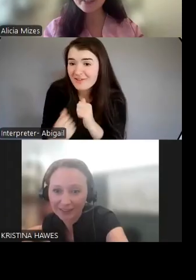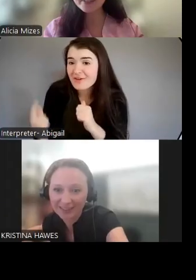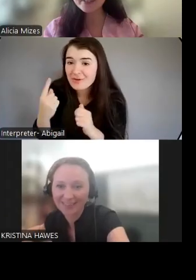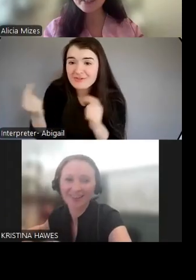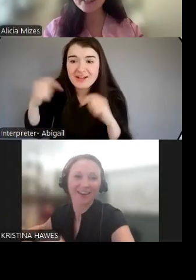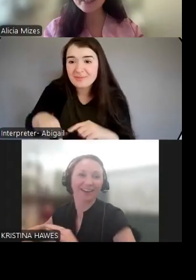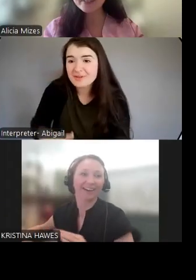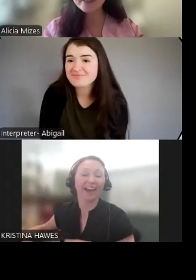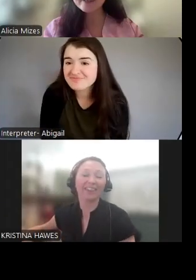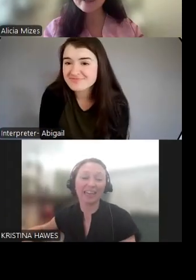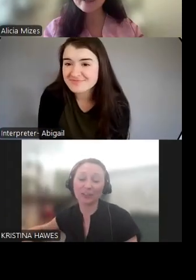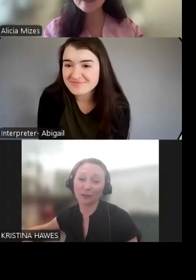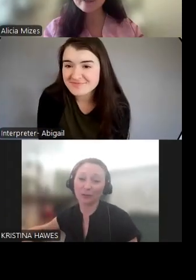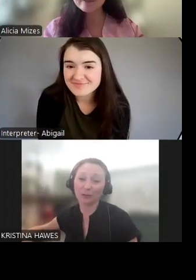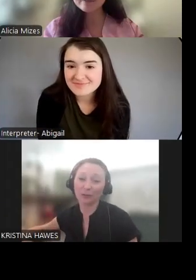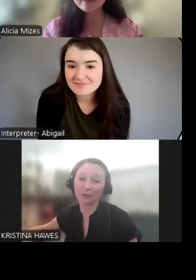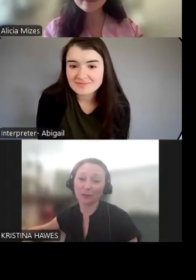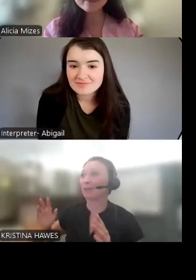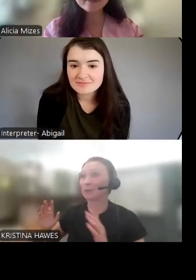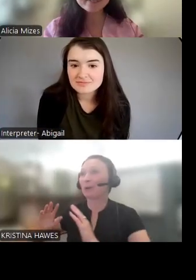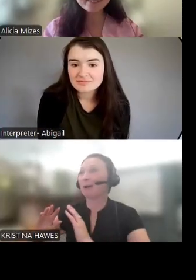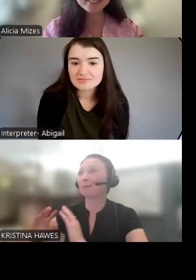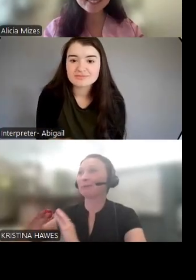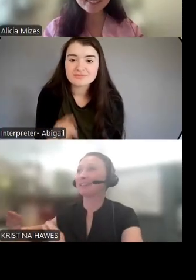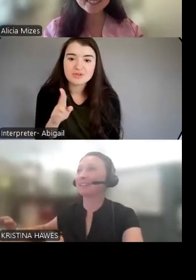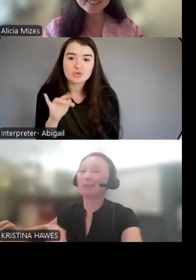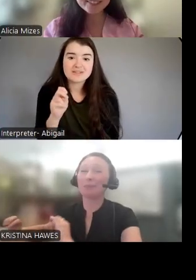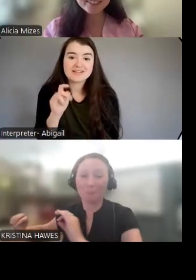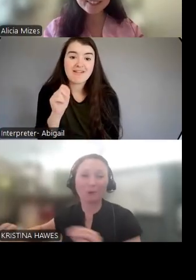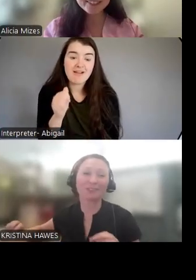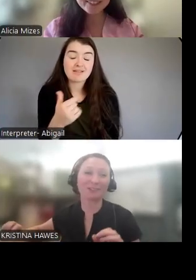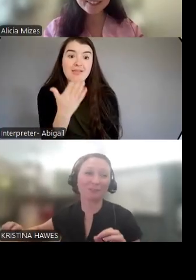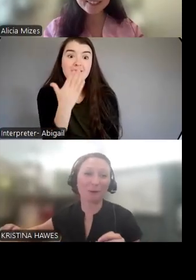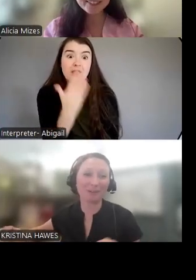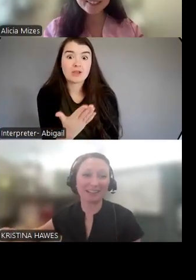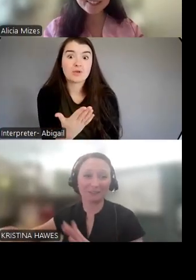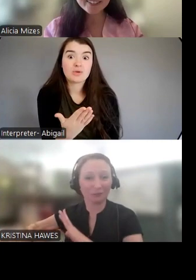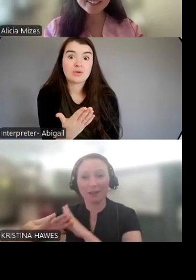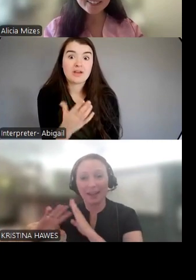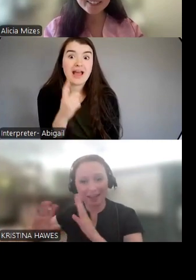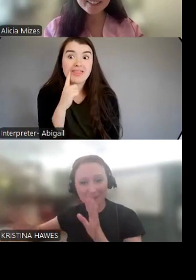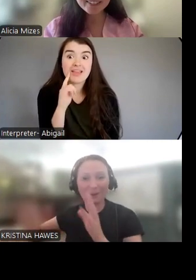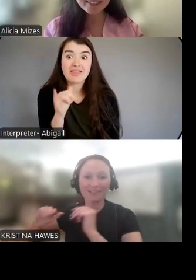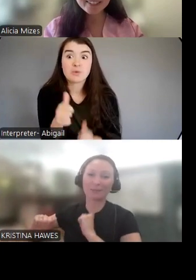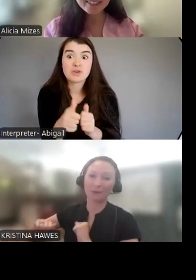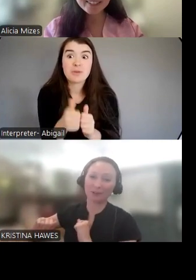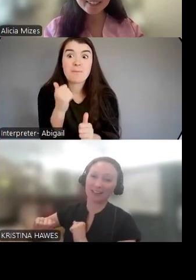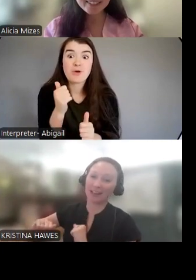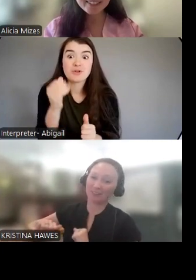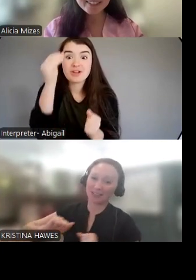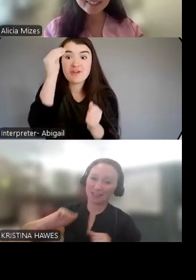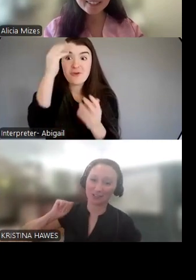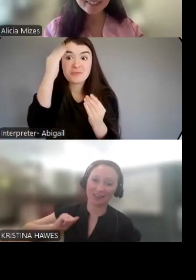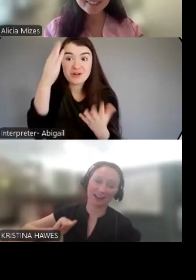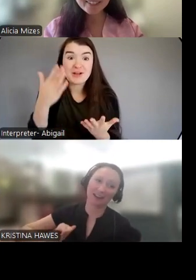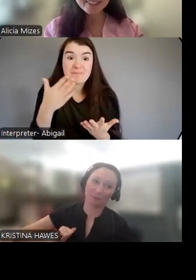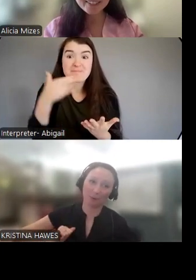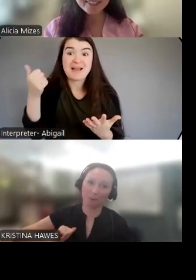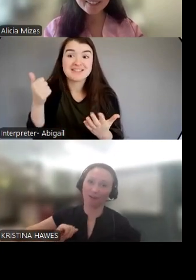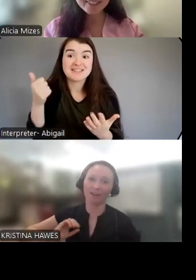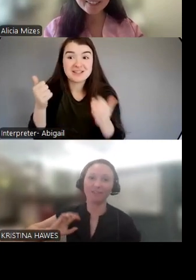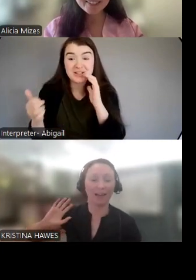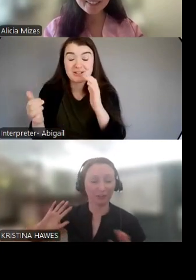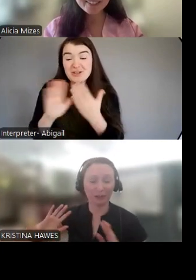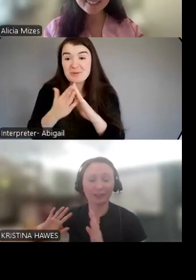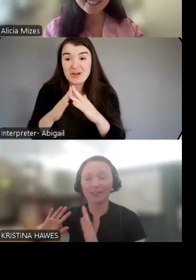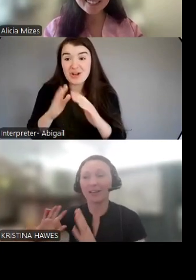coming. Thank you. That was probably the most informative and best community conversation that I have been a